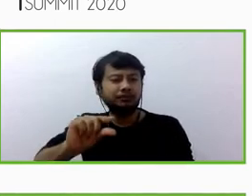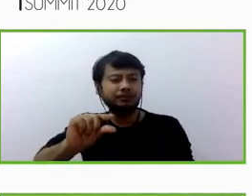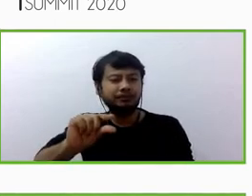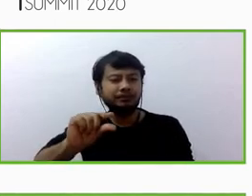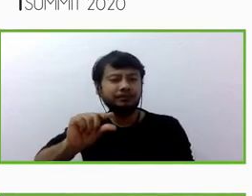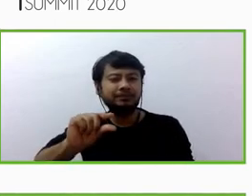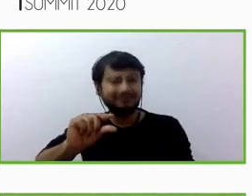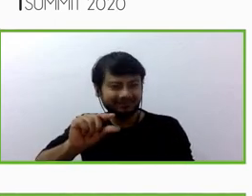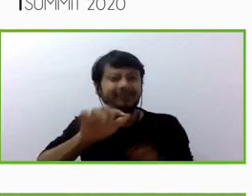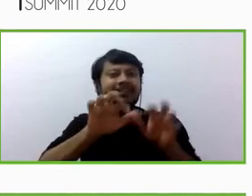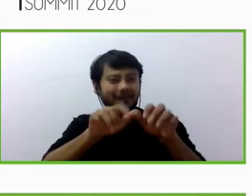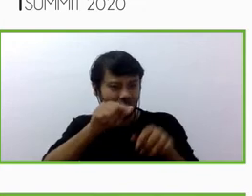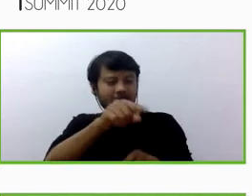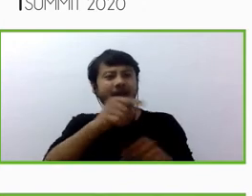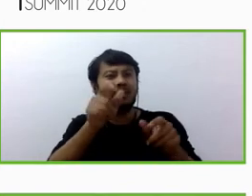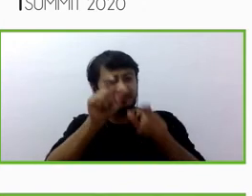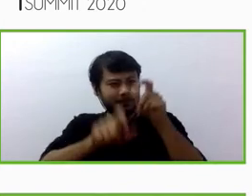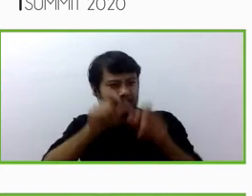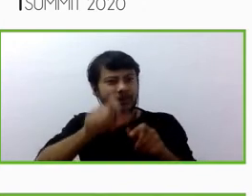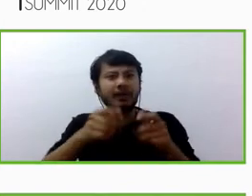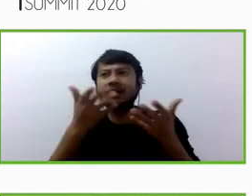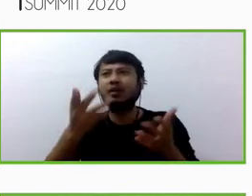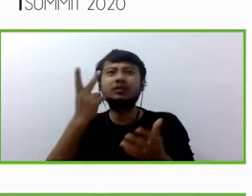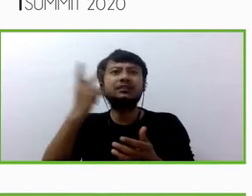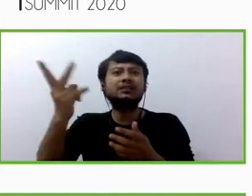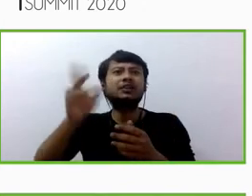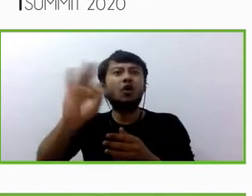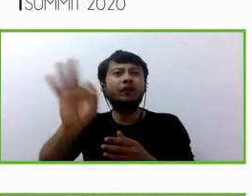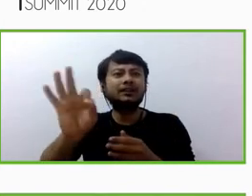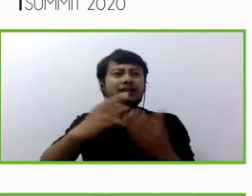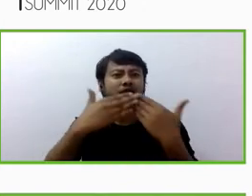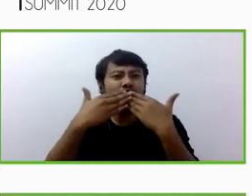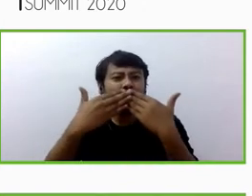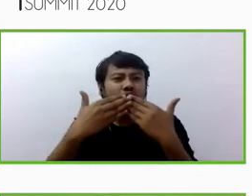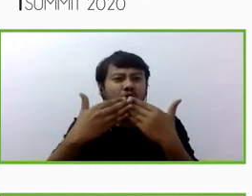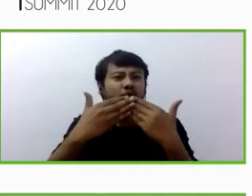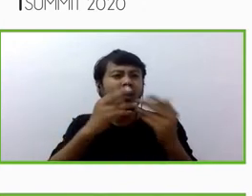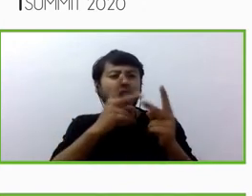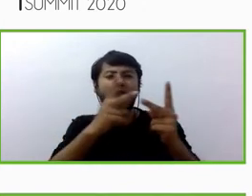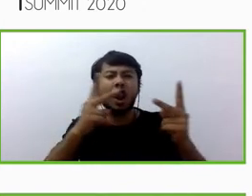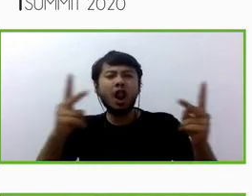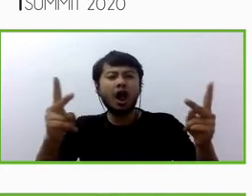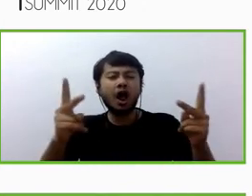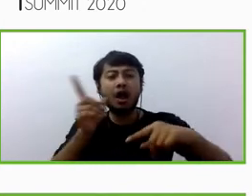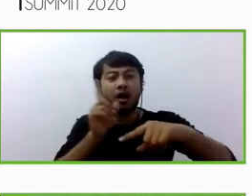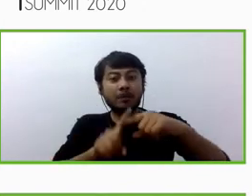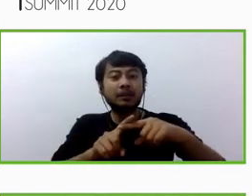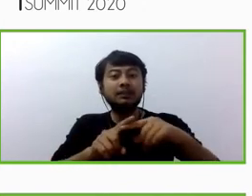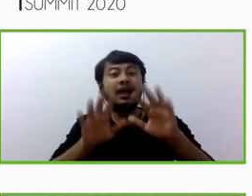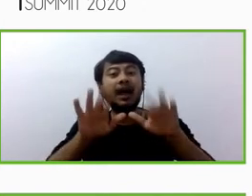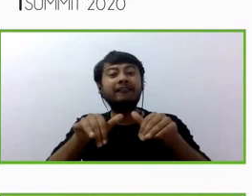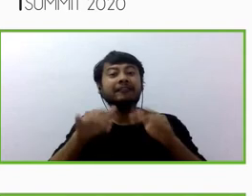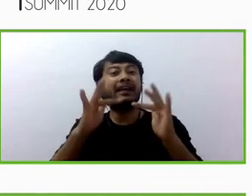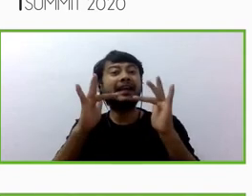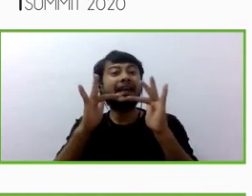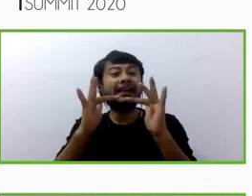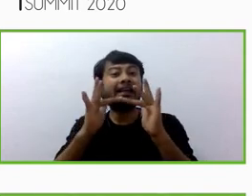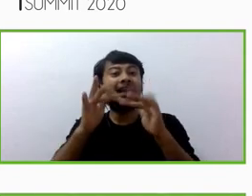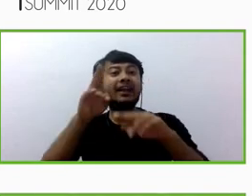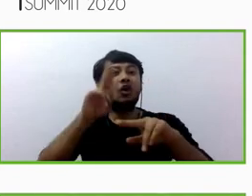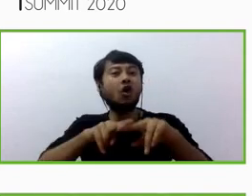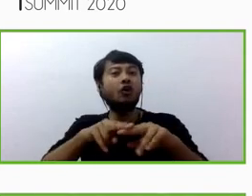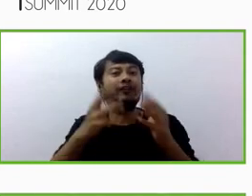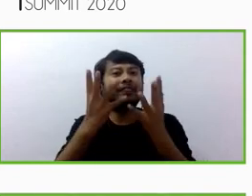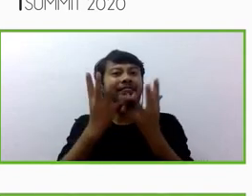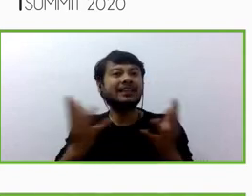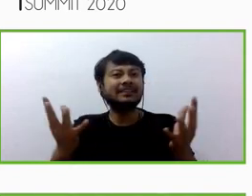computing power. We put computers everywhere now. And so we hear the Internet of Things is a common expression. And over time, I